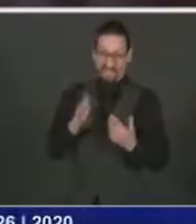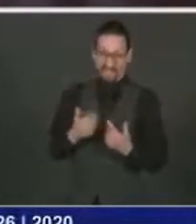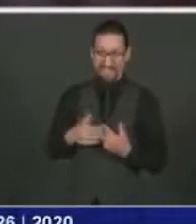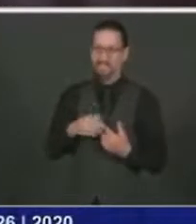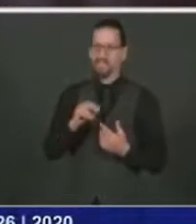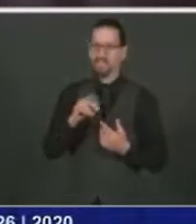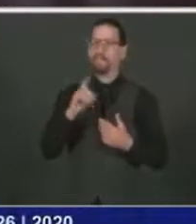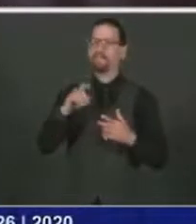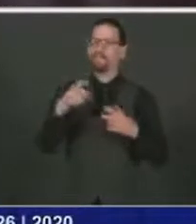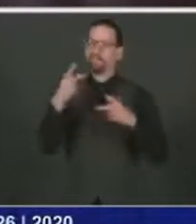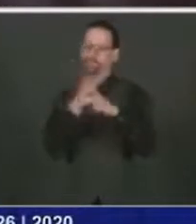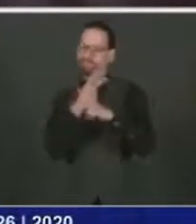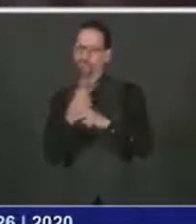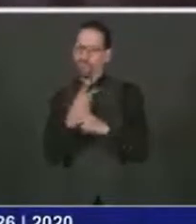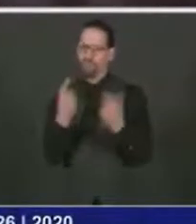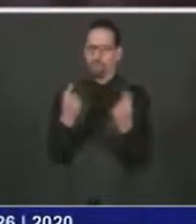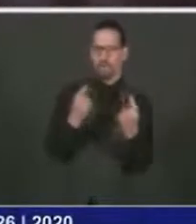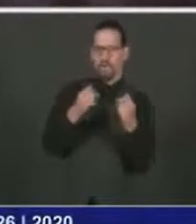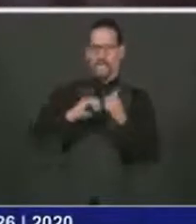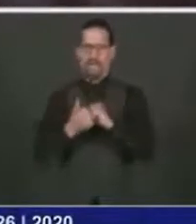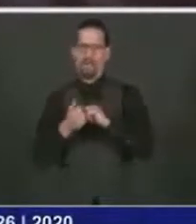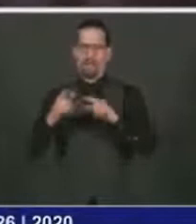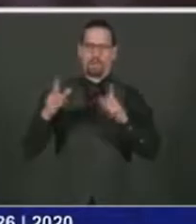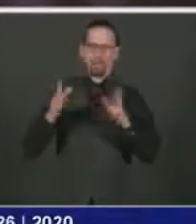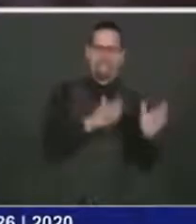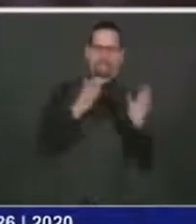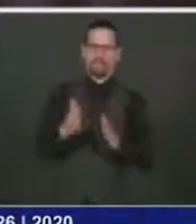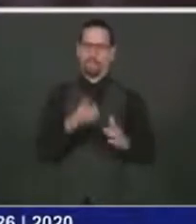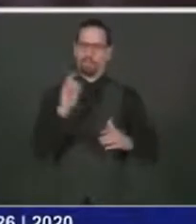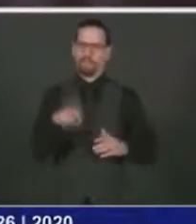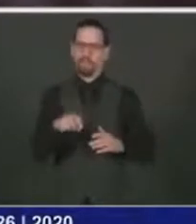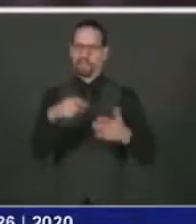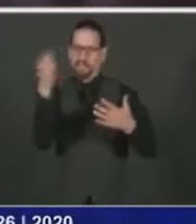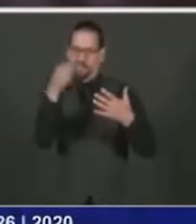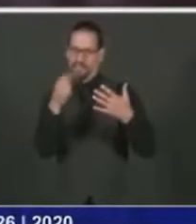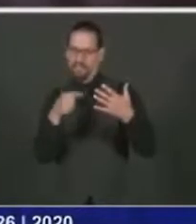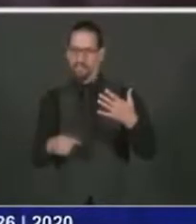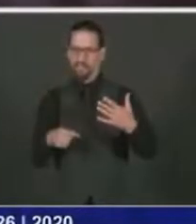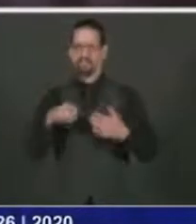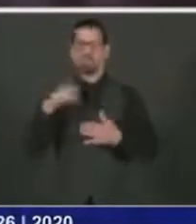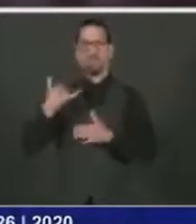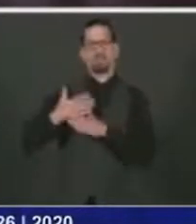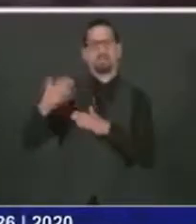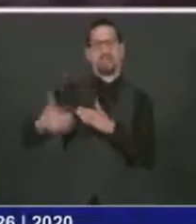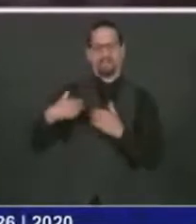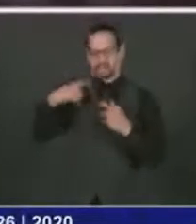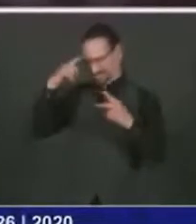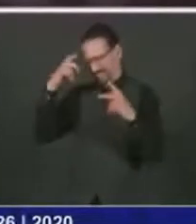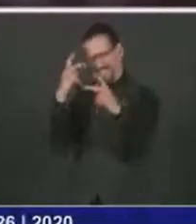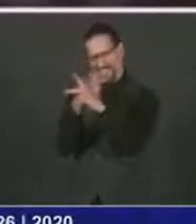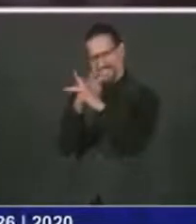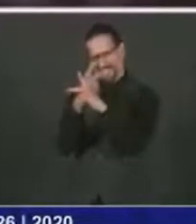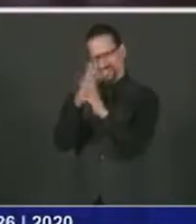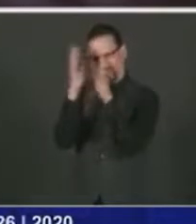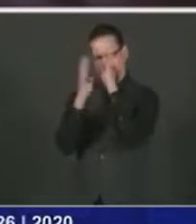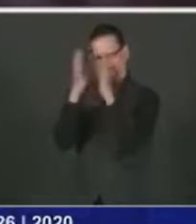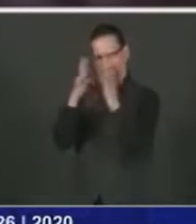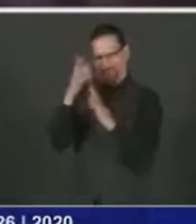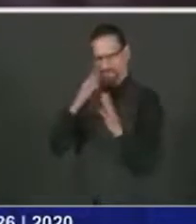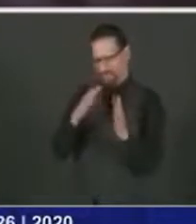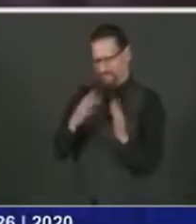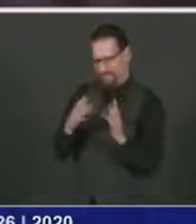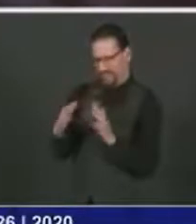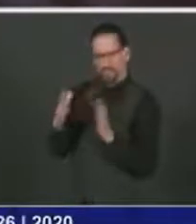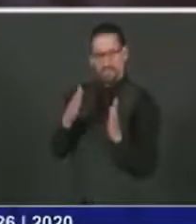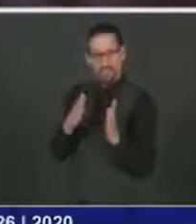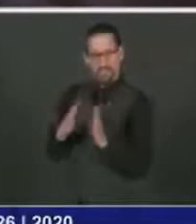what ifs and how you execute it on the ground. So we're going to take the weekend. I would say,